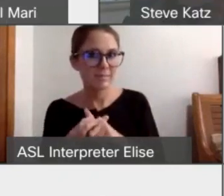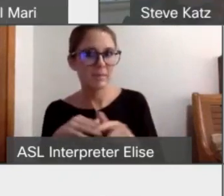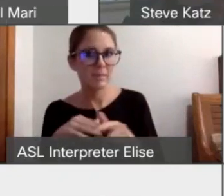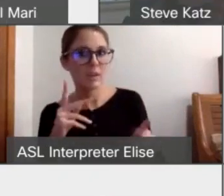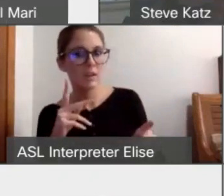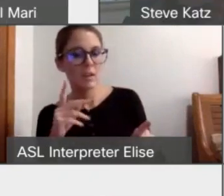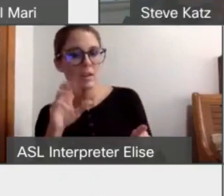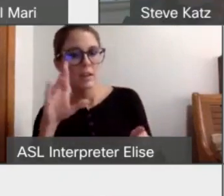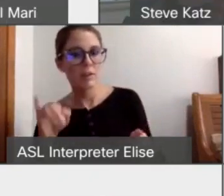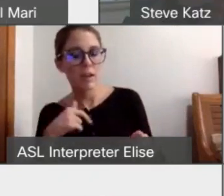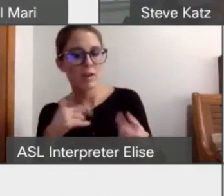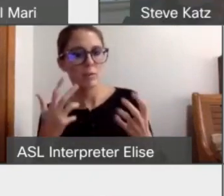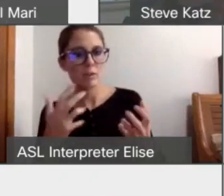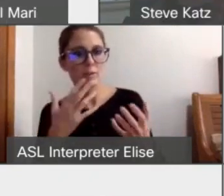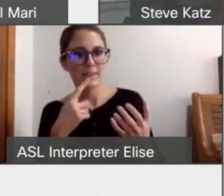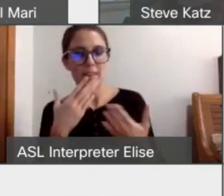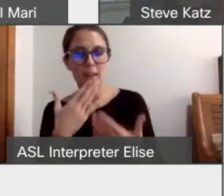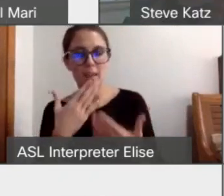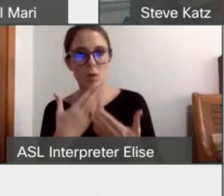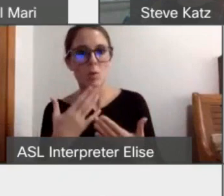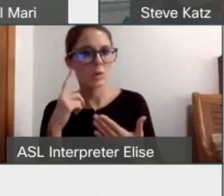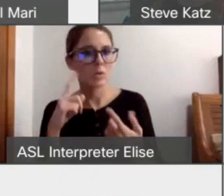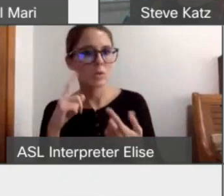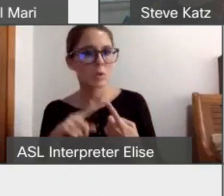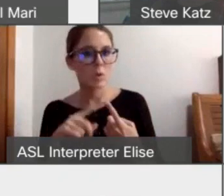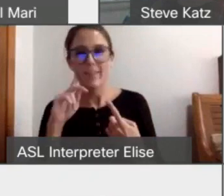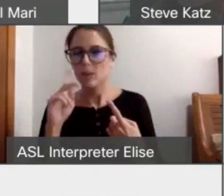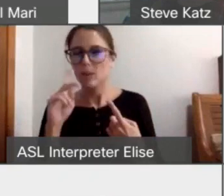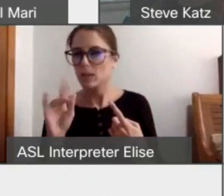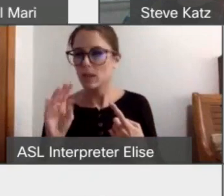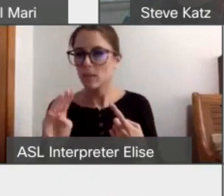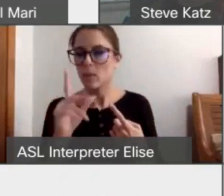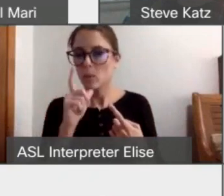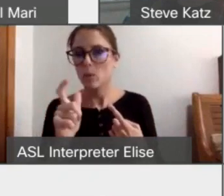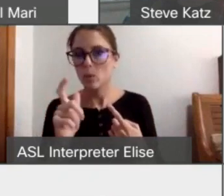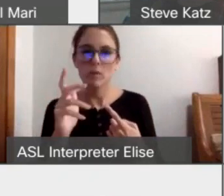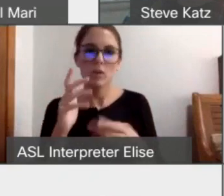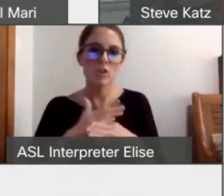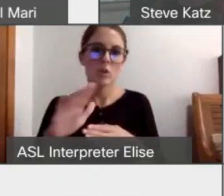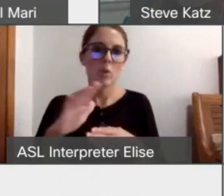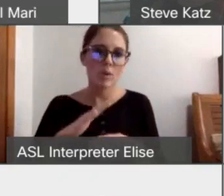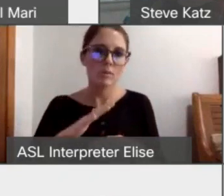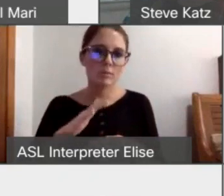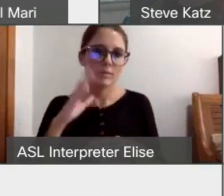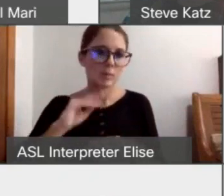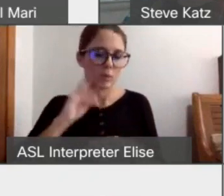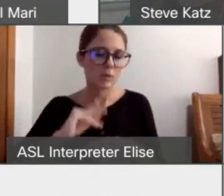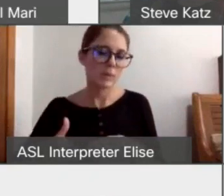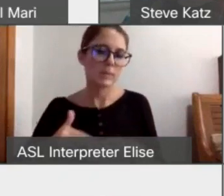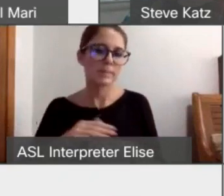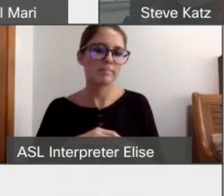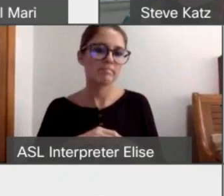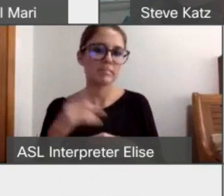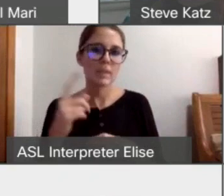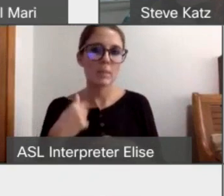Courtney, it's Carrie. I was just going to say thanks to, I think it was Kim, for sort of sharing your experience. And, you know, it's something